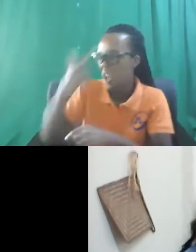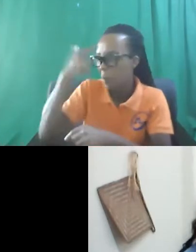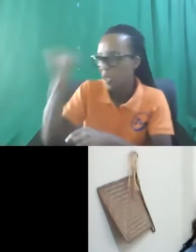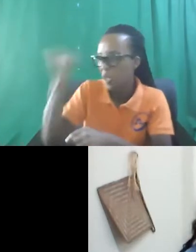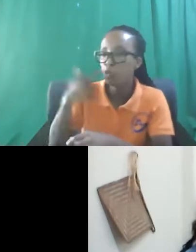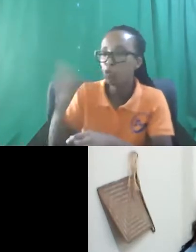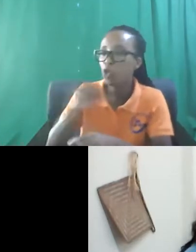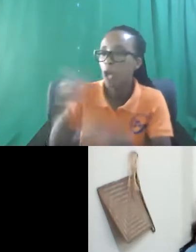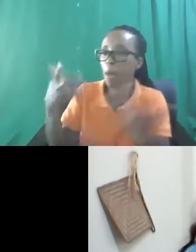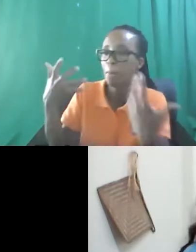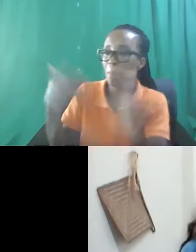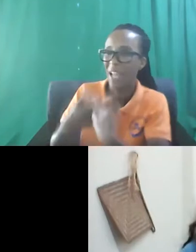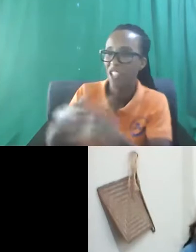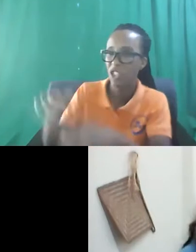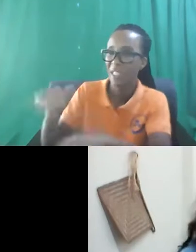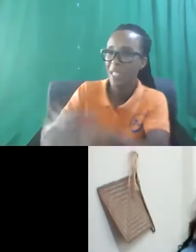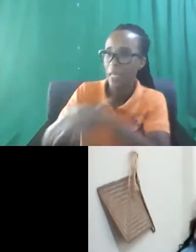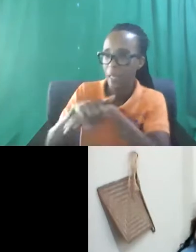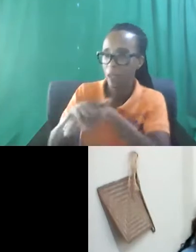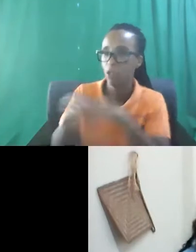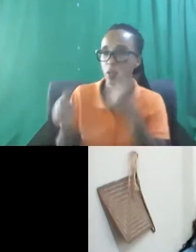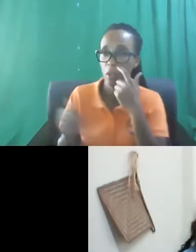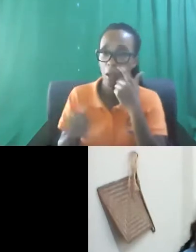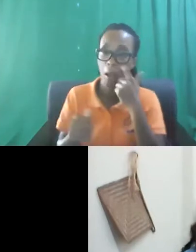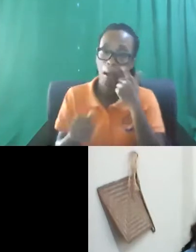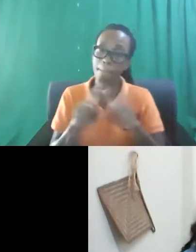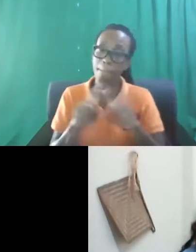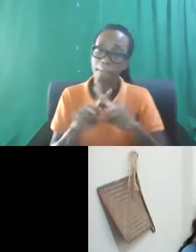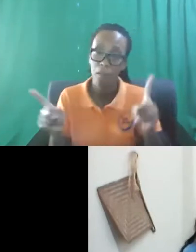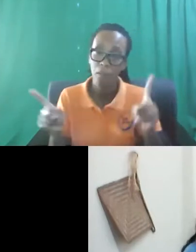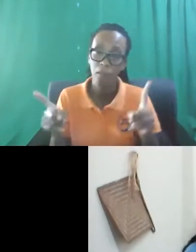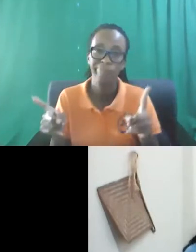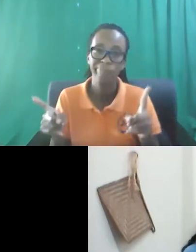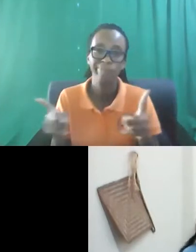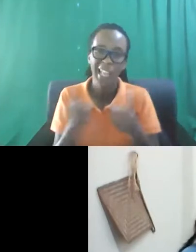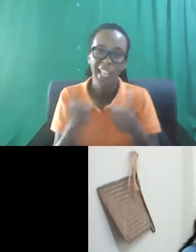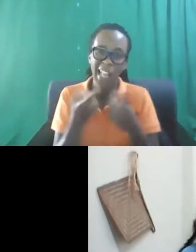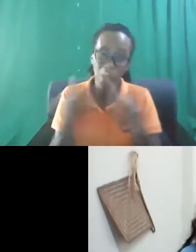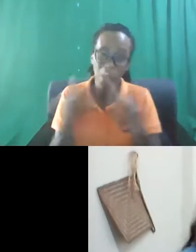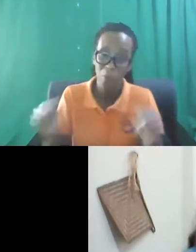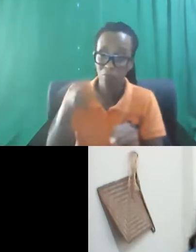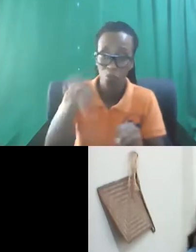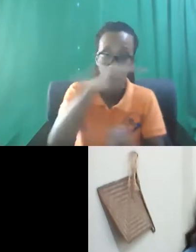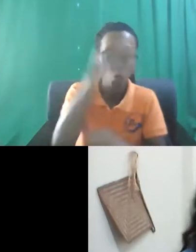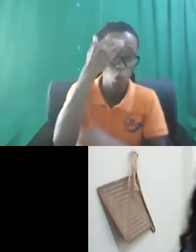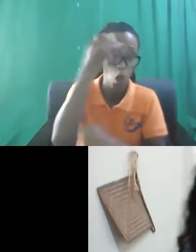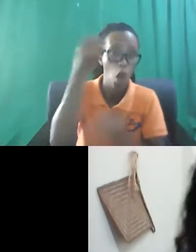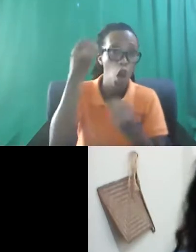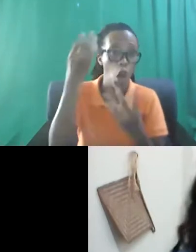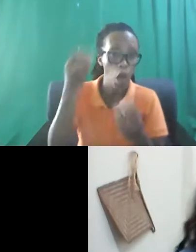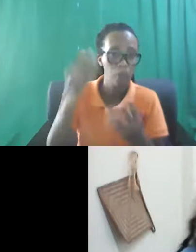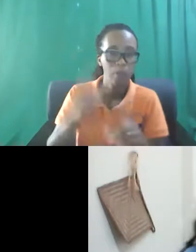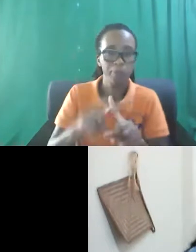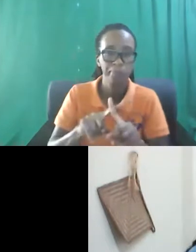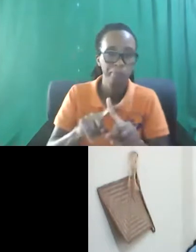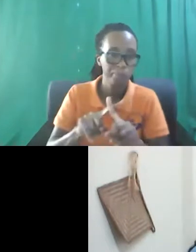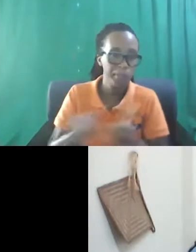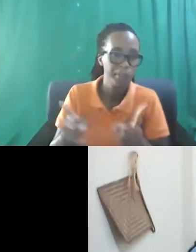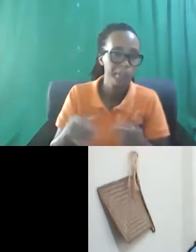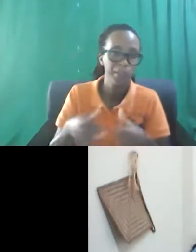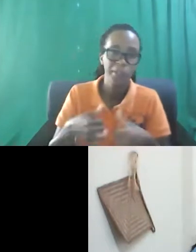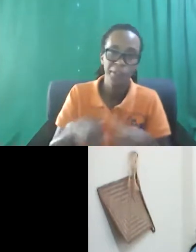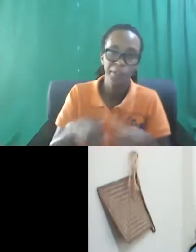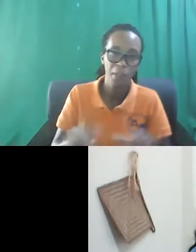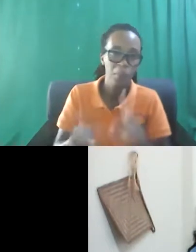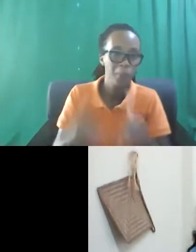because with all the linguistic like knowledge we have, we still think it's better if deaf people speak, or spoken languages